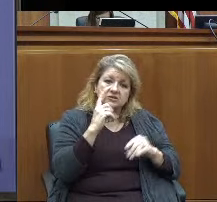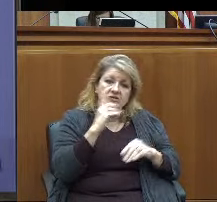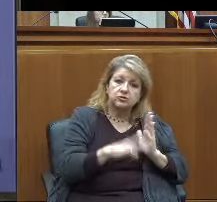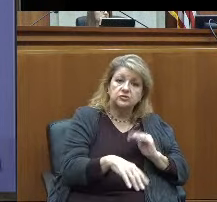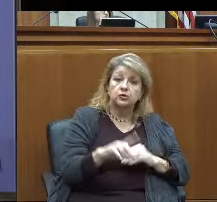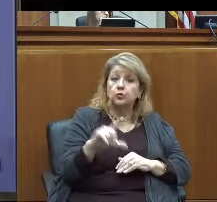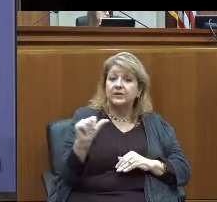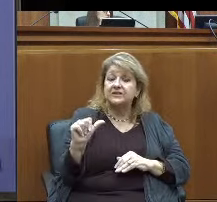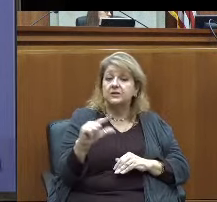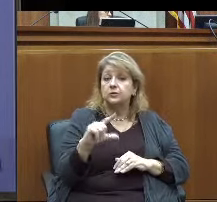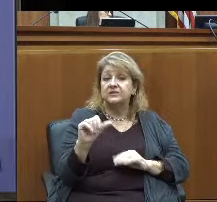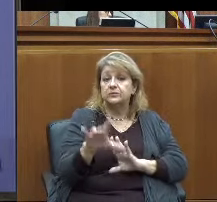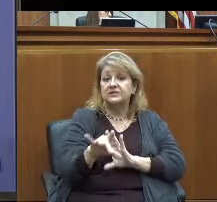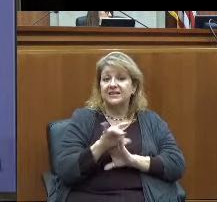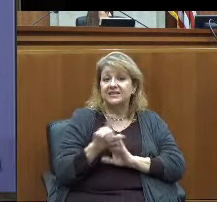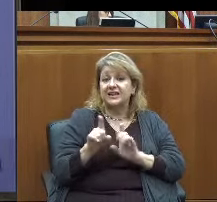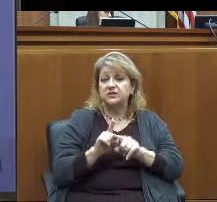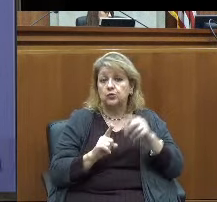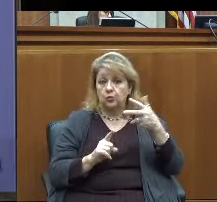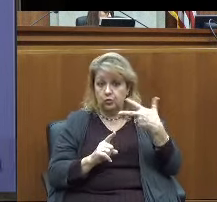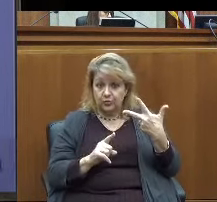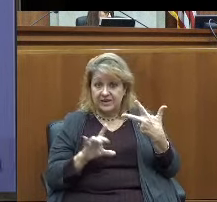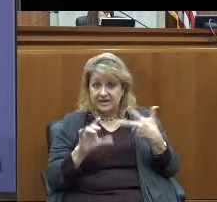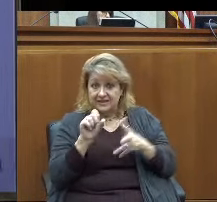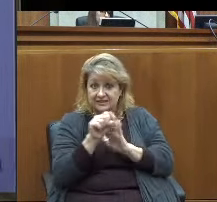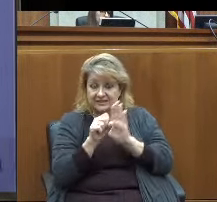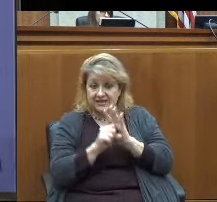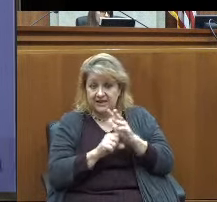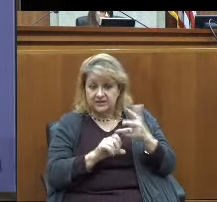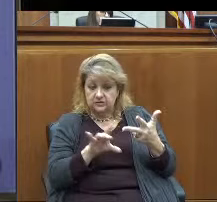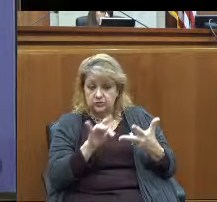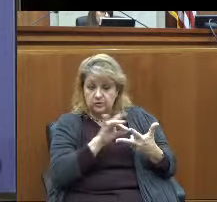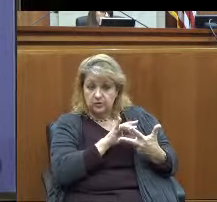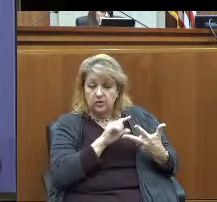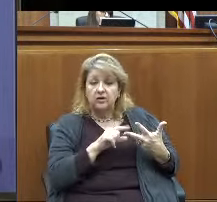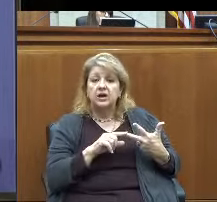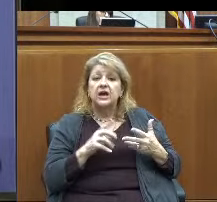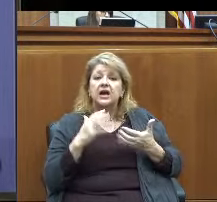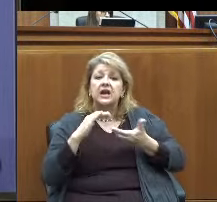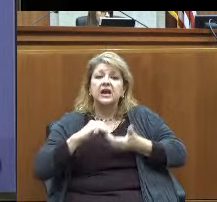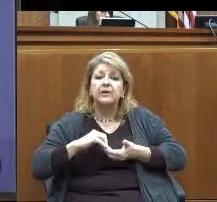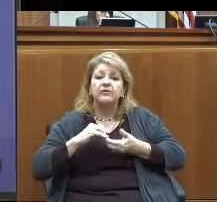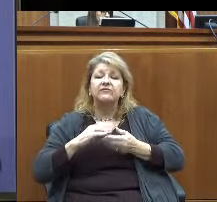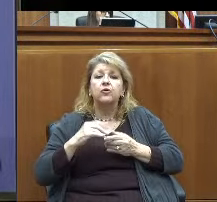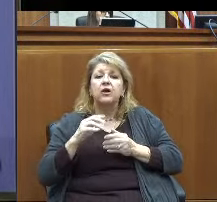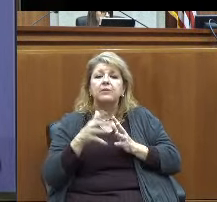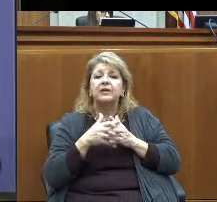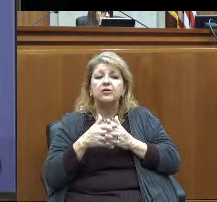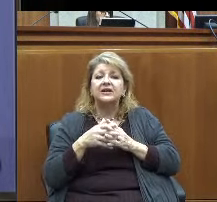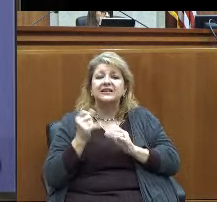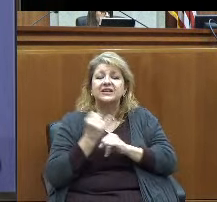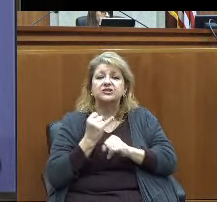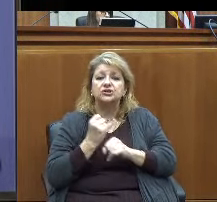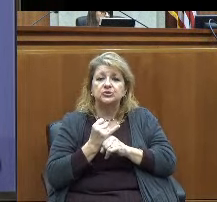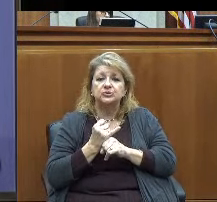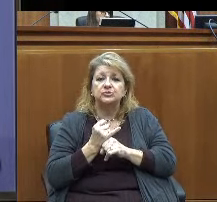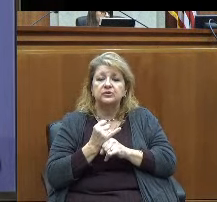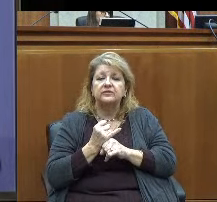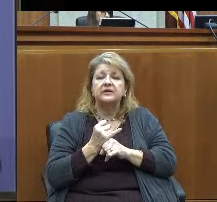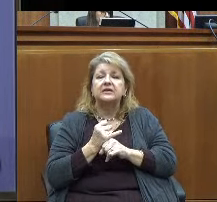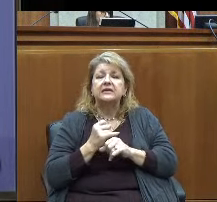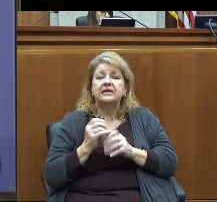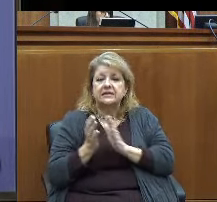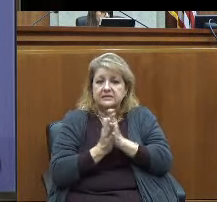Louisiana was selected as one of 3 states to be part of the national collaborative through the American Institute for Research's Center for Great Teachers